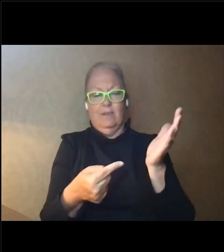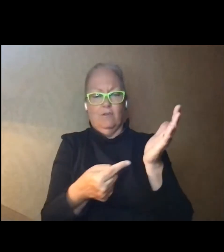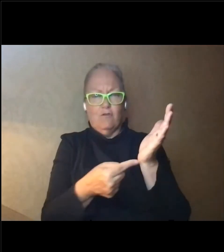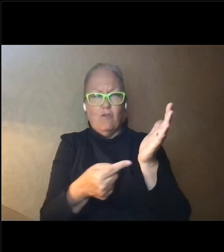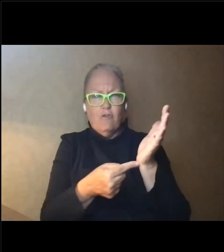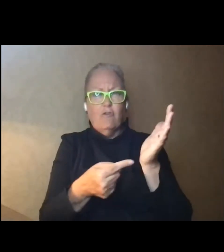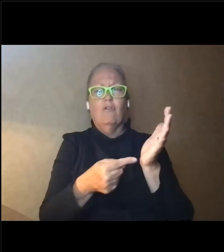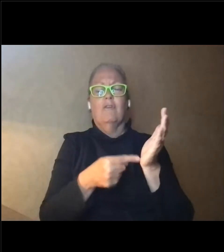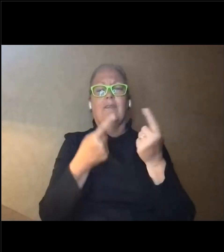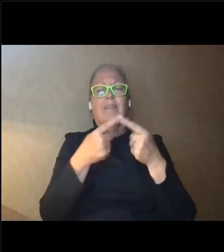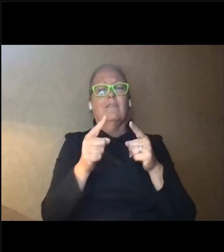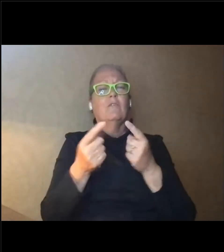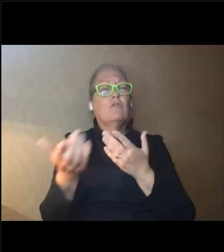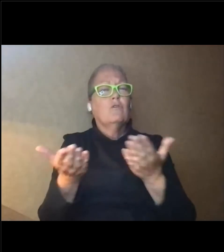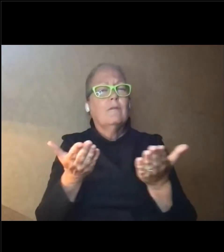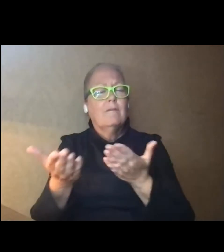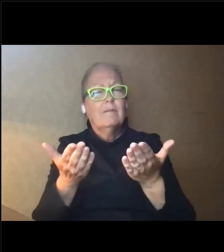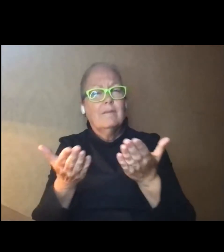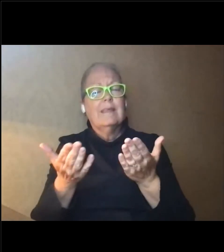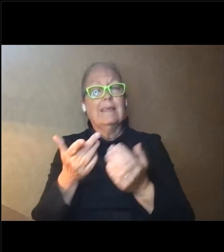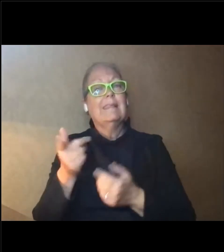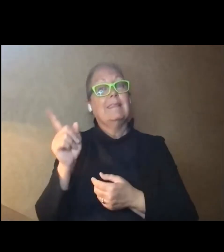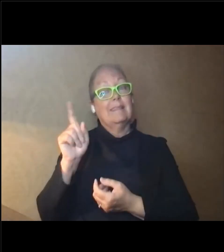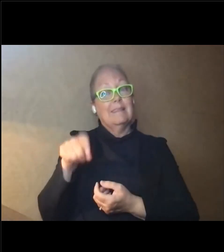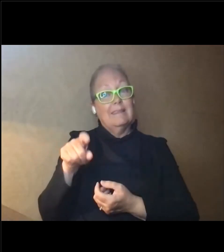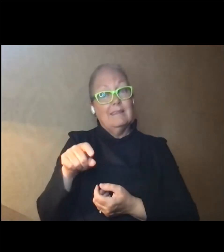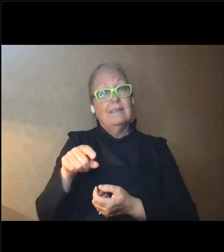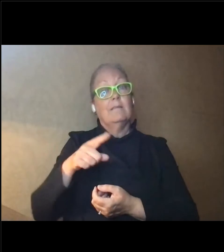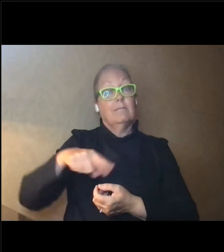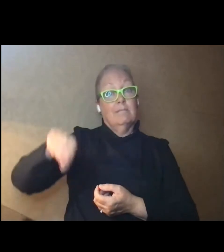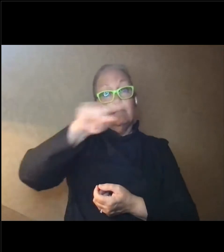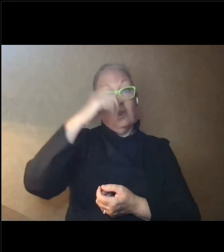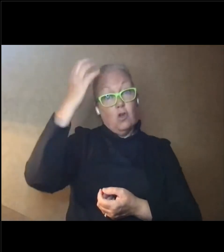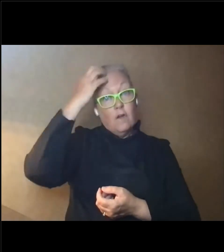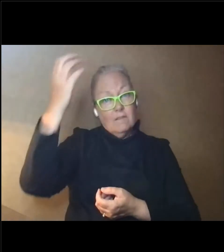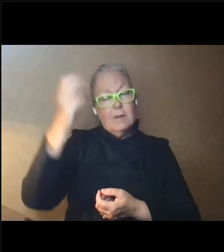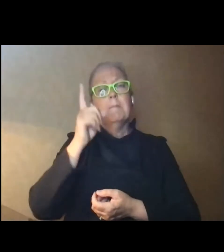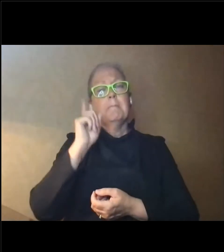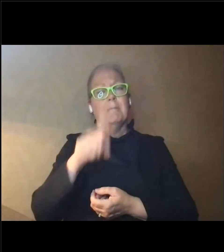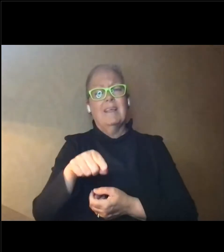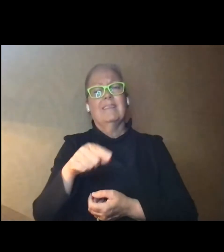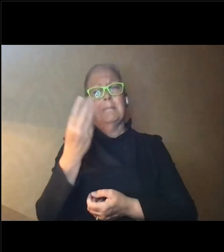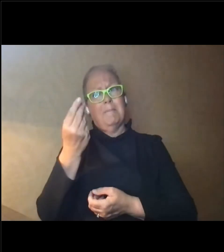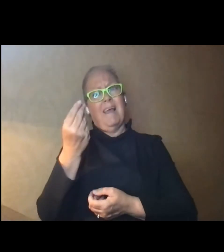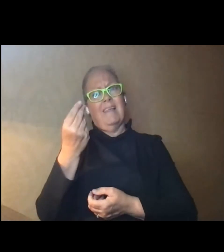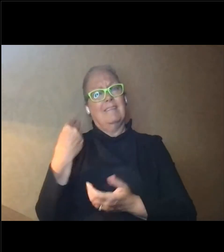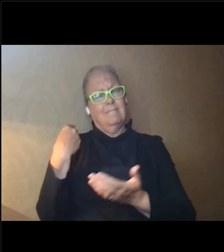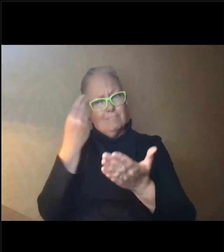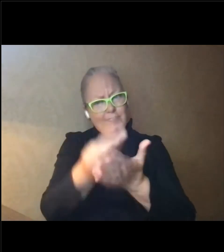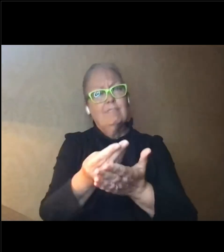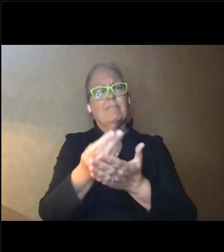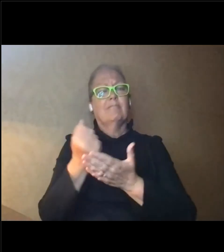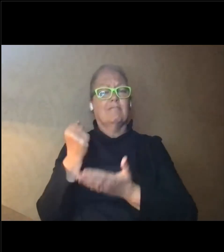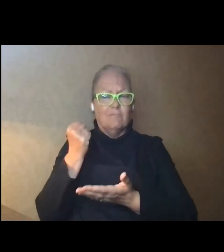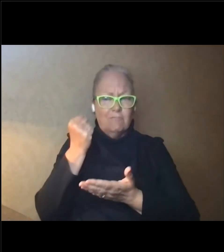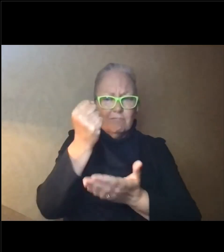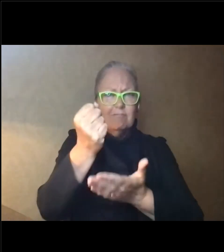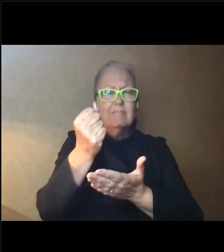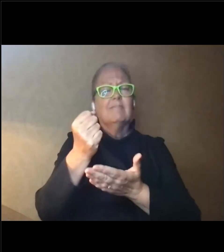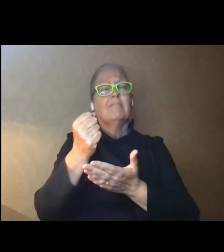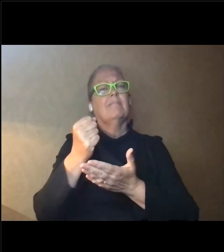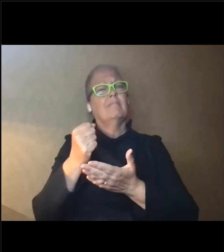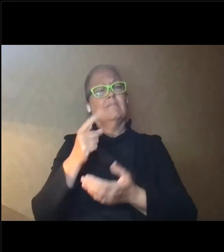services. So it requires that the entire government makes the right investments in terms of ensuring